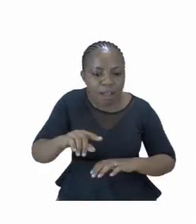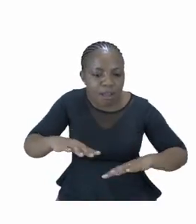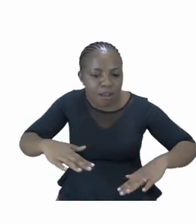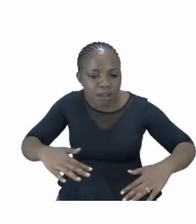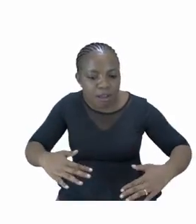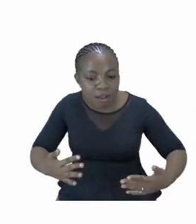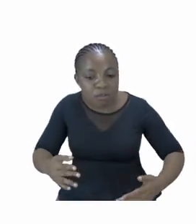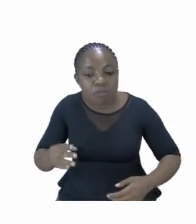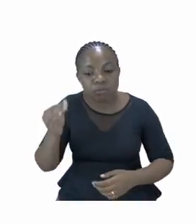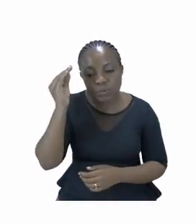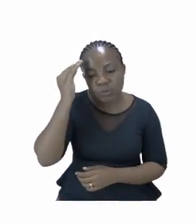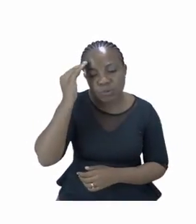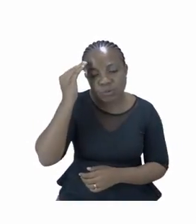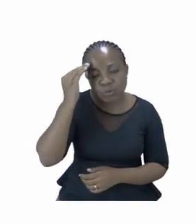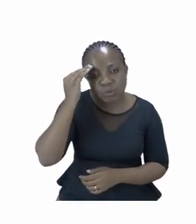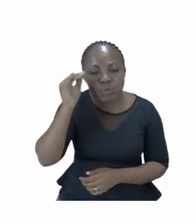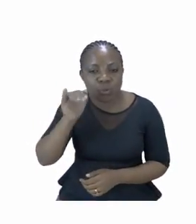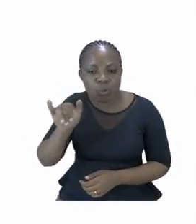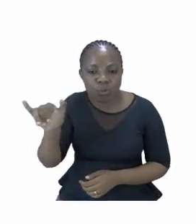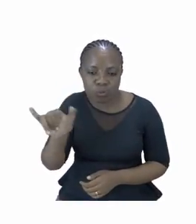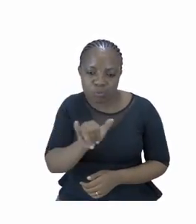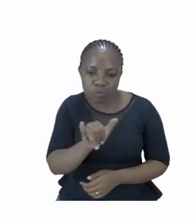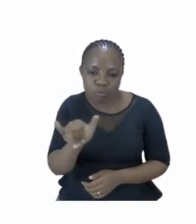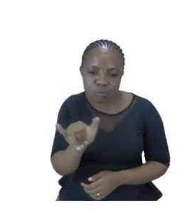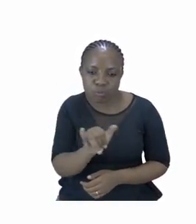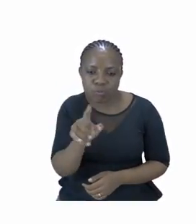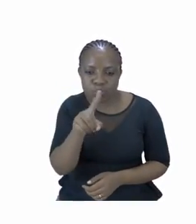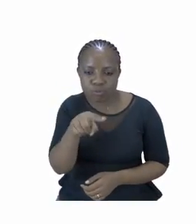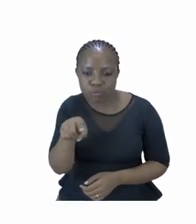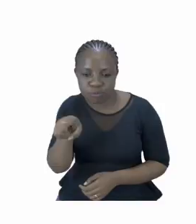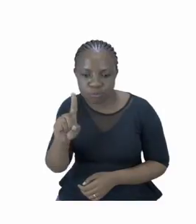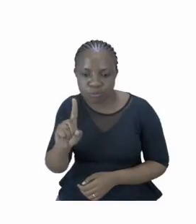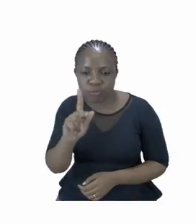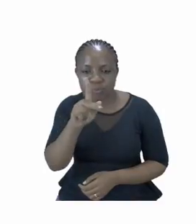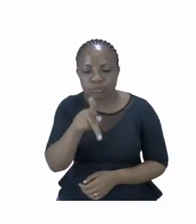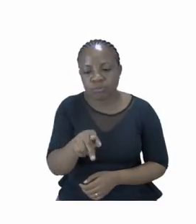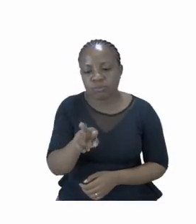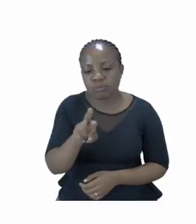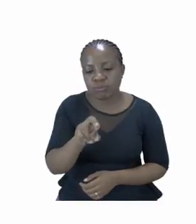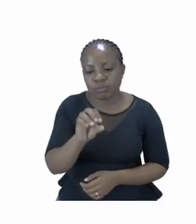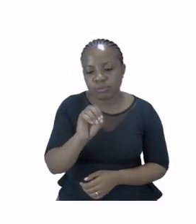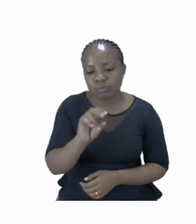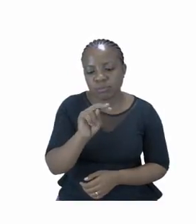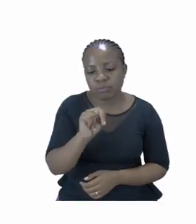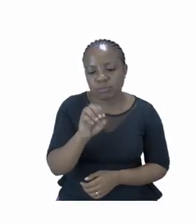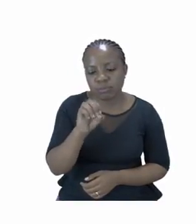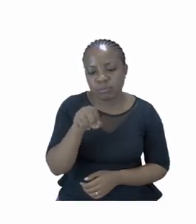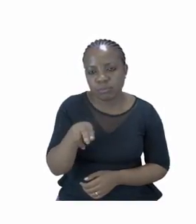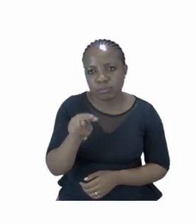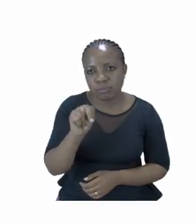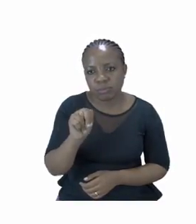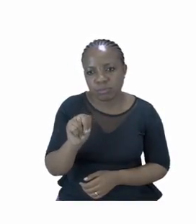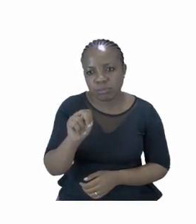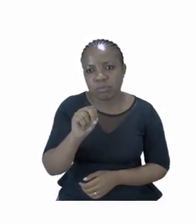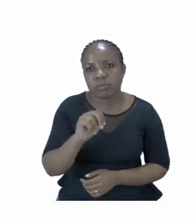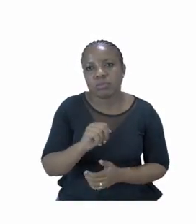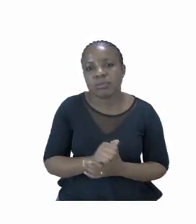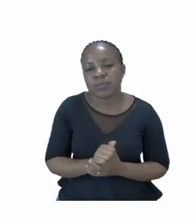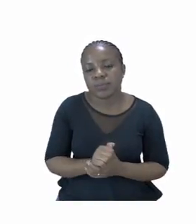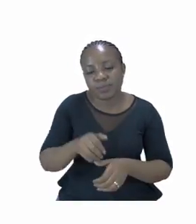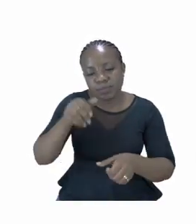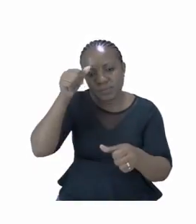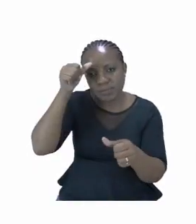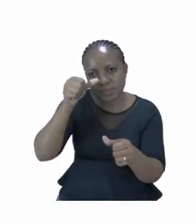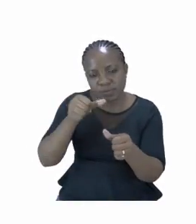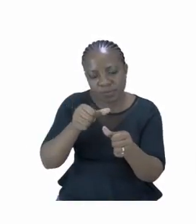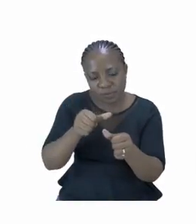be for you as a clue to get the answer. Remember to double